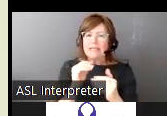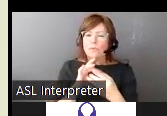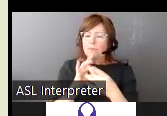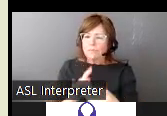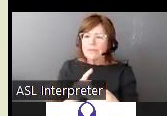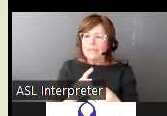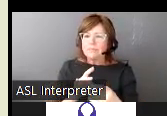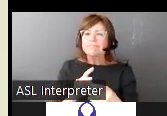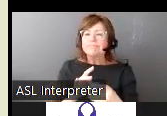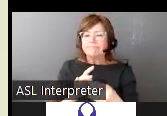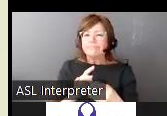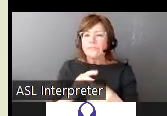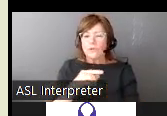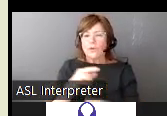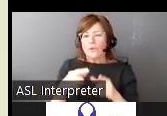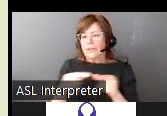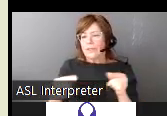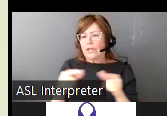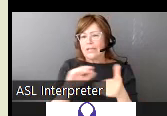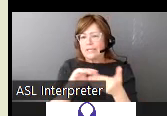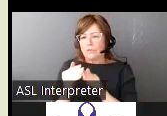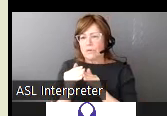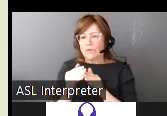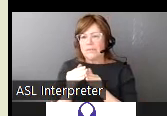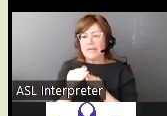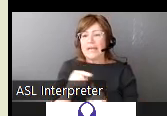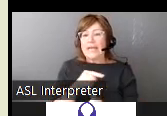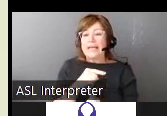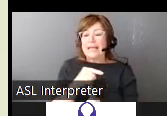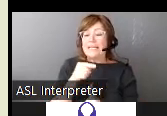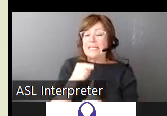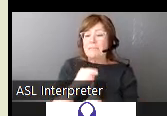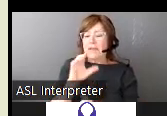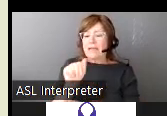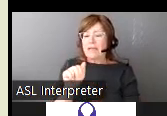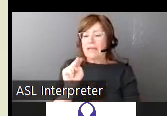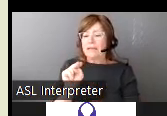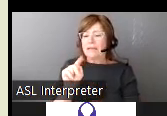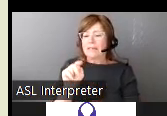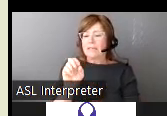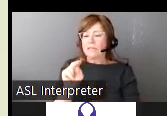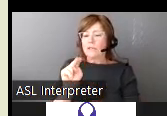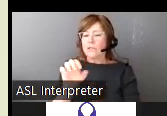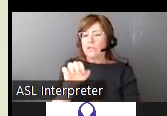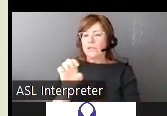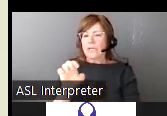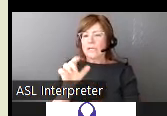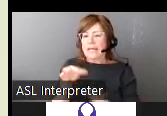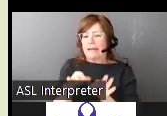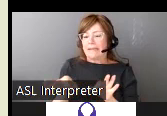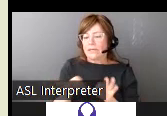immigrant communities, especially in the Cantonese speaking community. So our study will fill